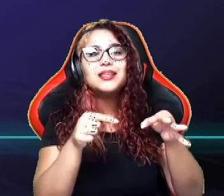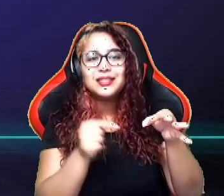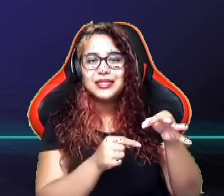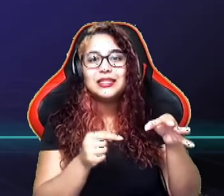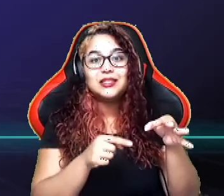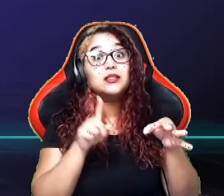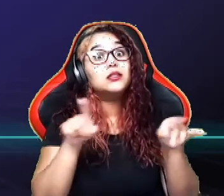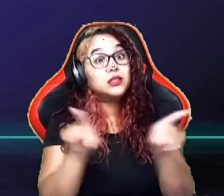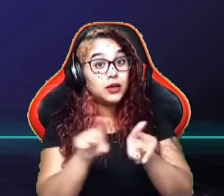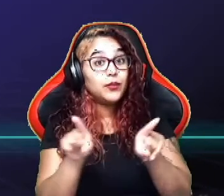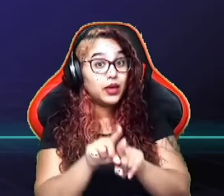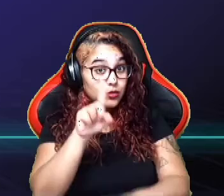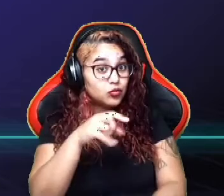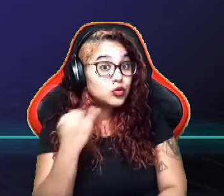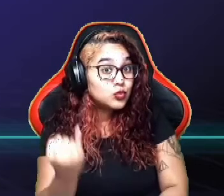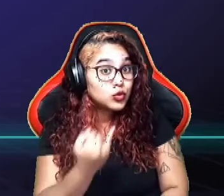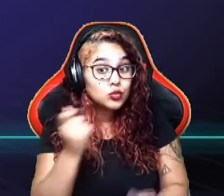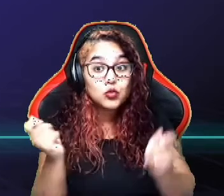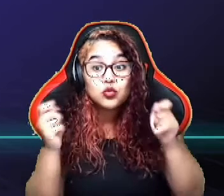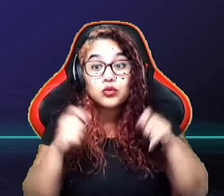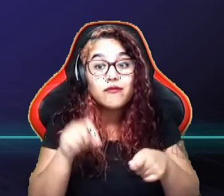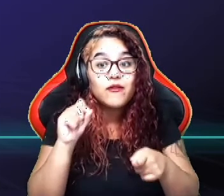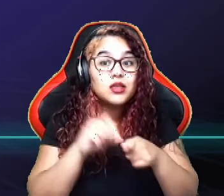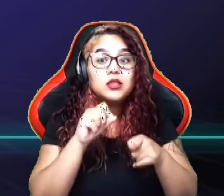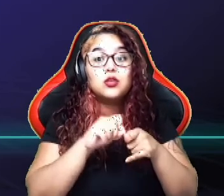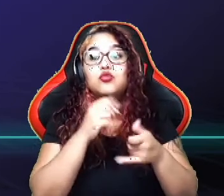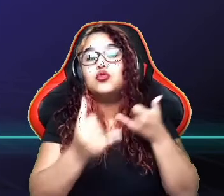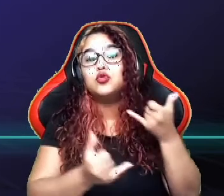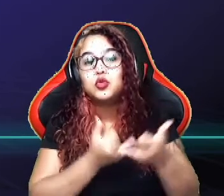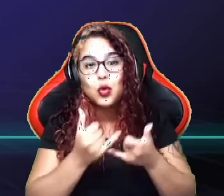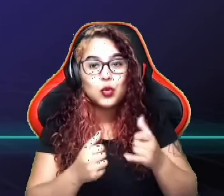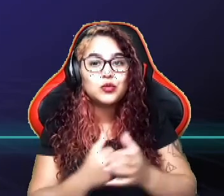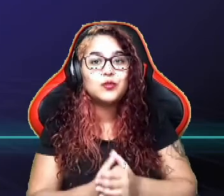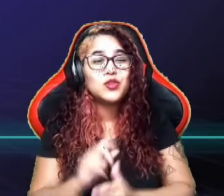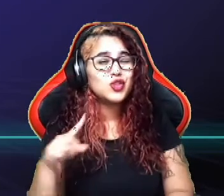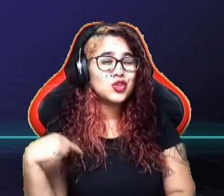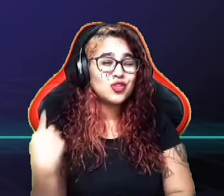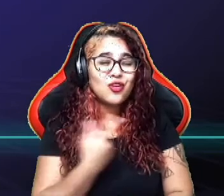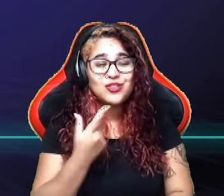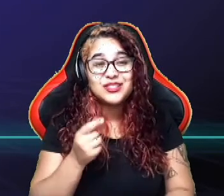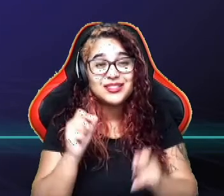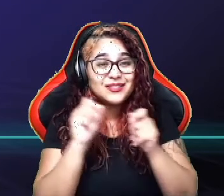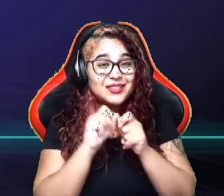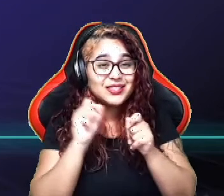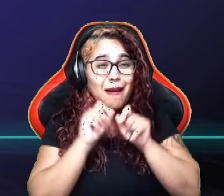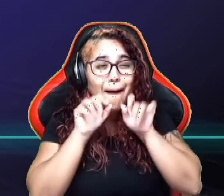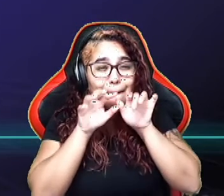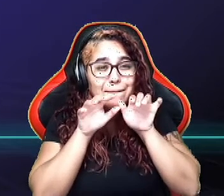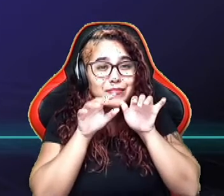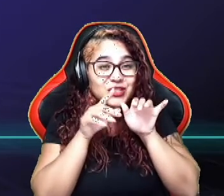a little bag, other important element in the game in Amazonia. We re-edited